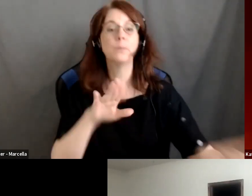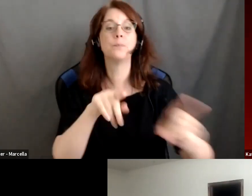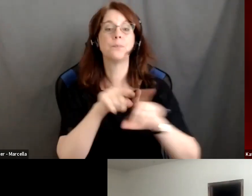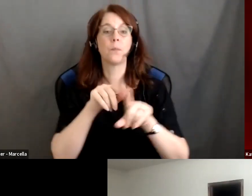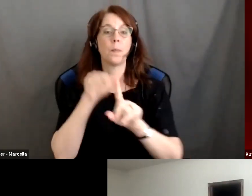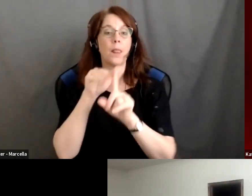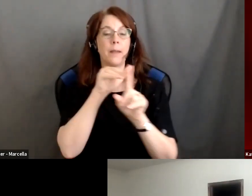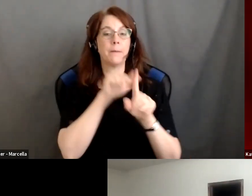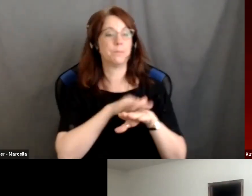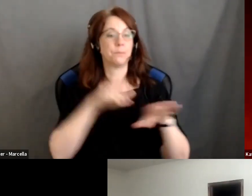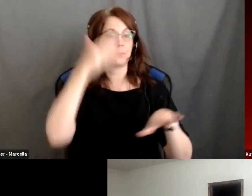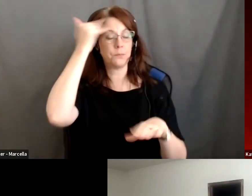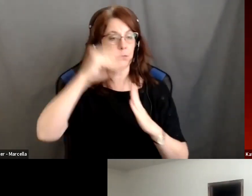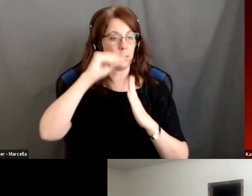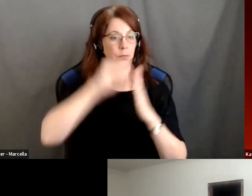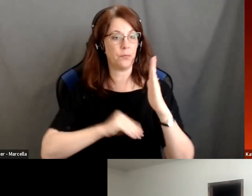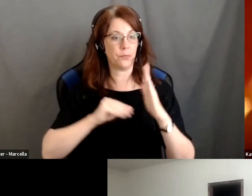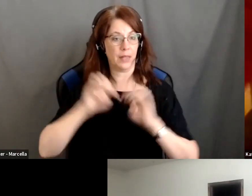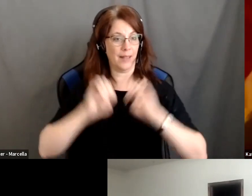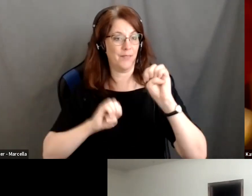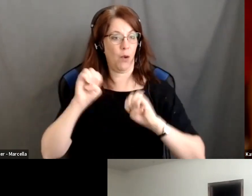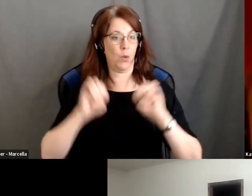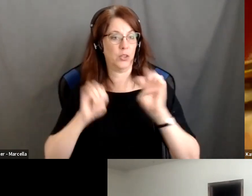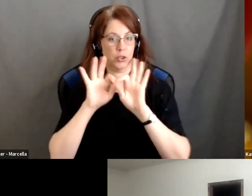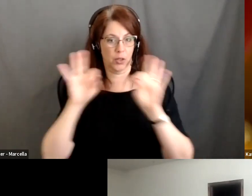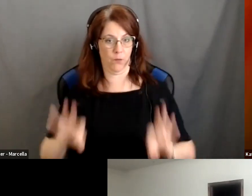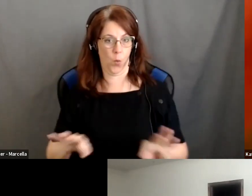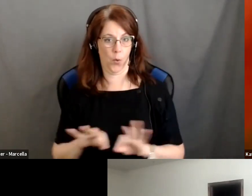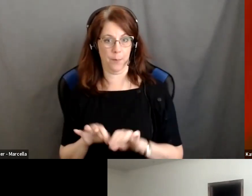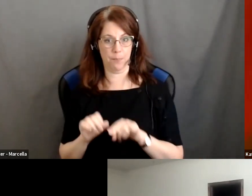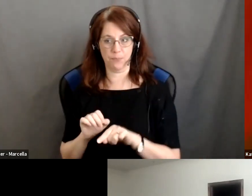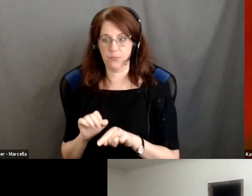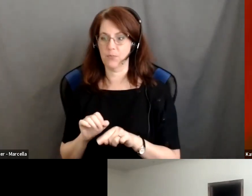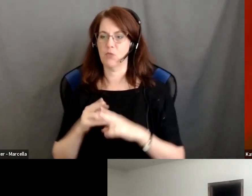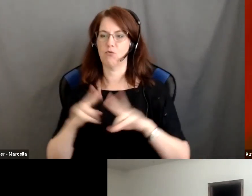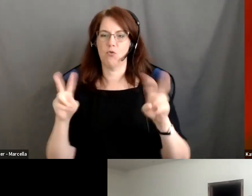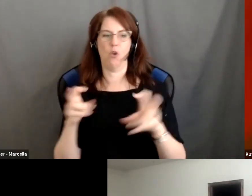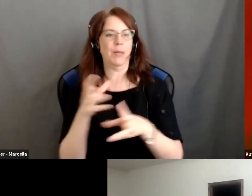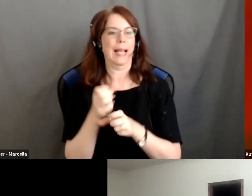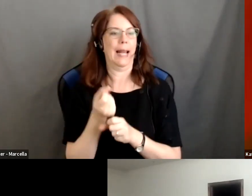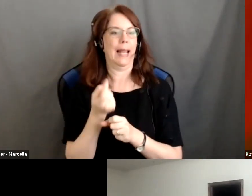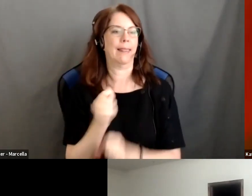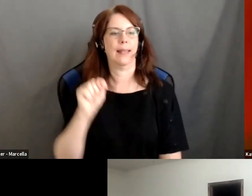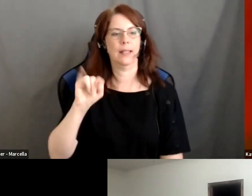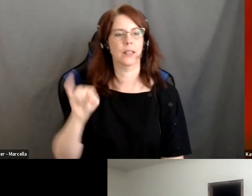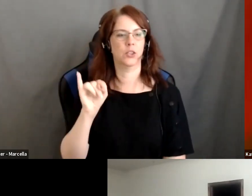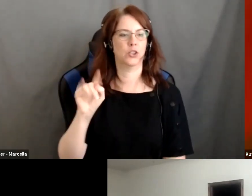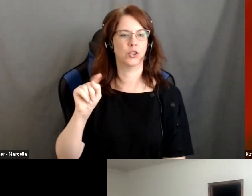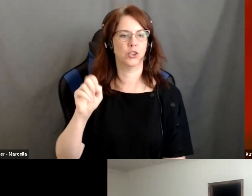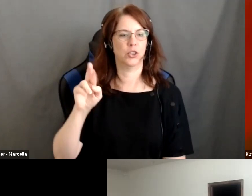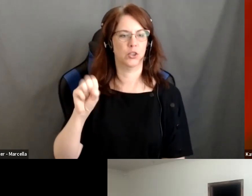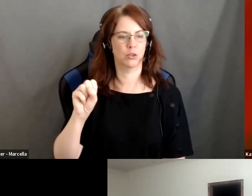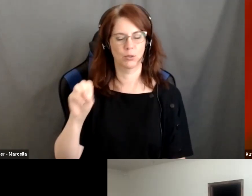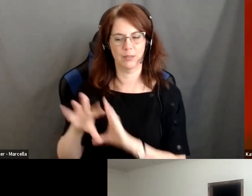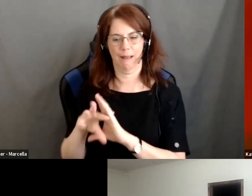form for this session. It's Getting the Jitters Out Interviews. We